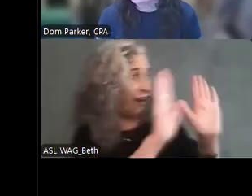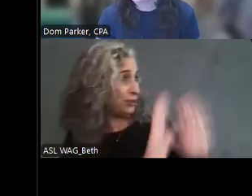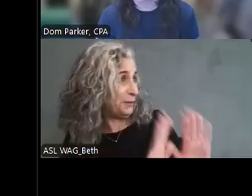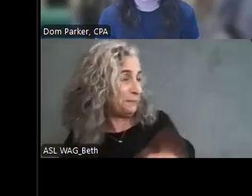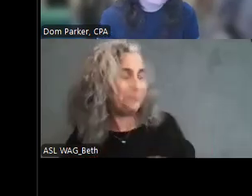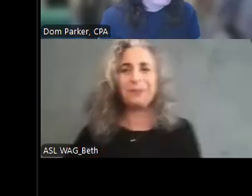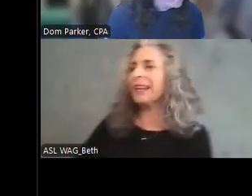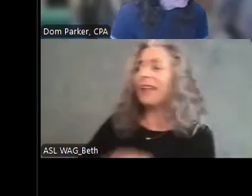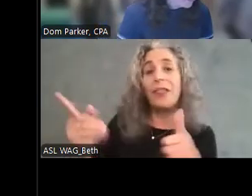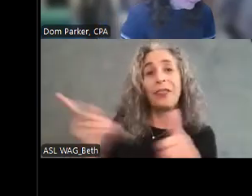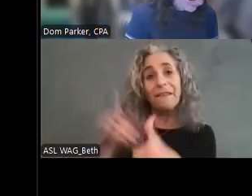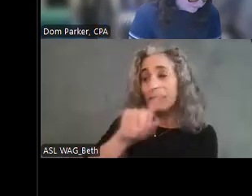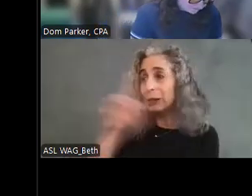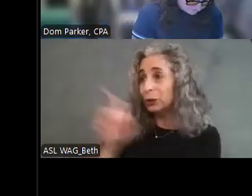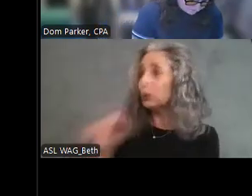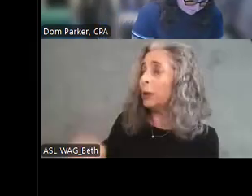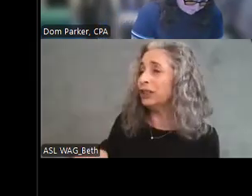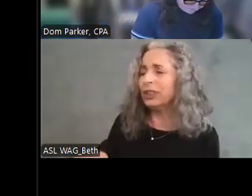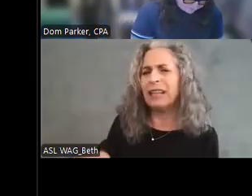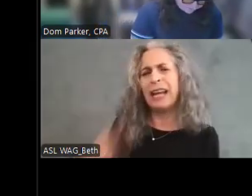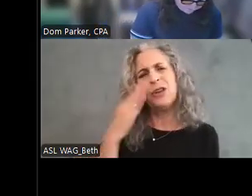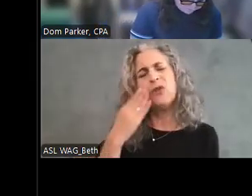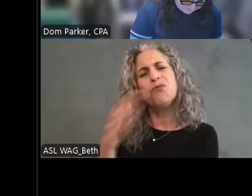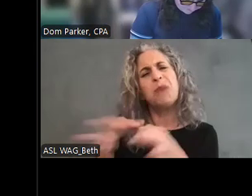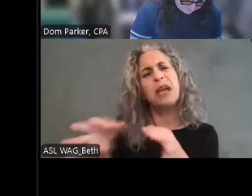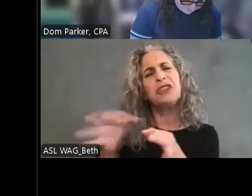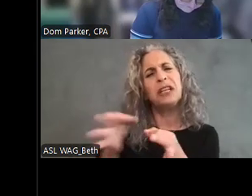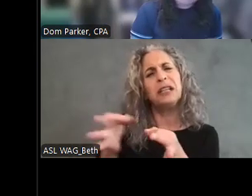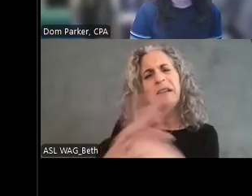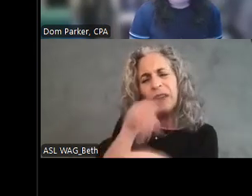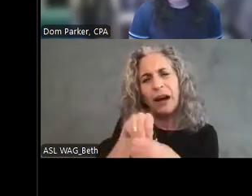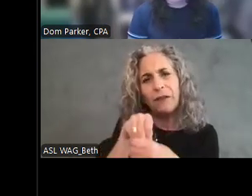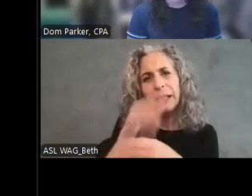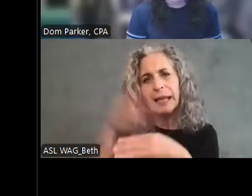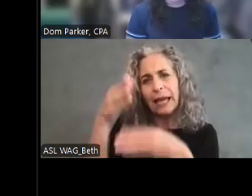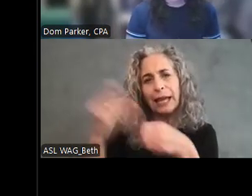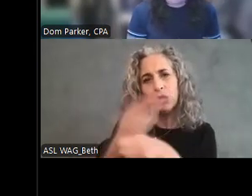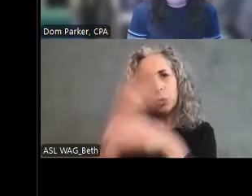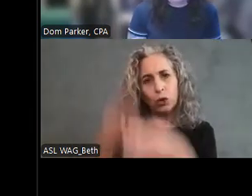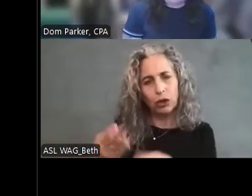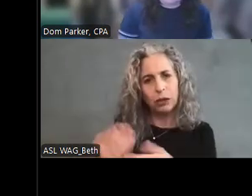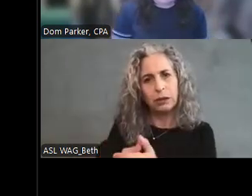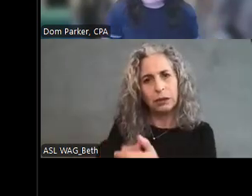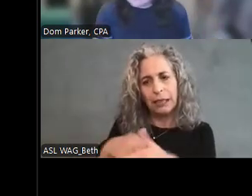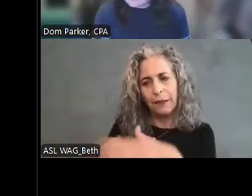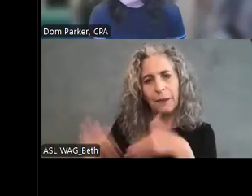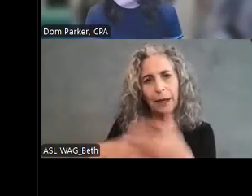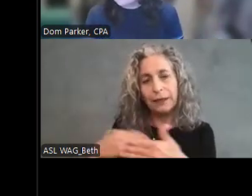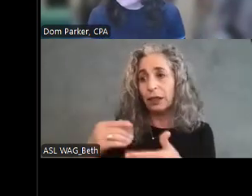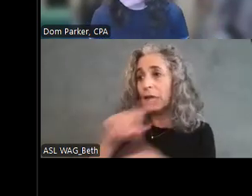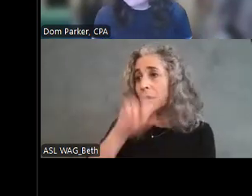the first question, I know you talked a little bit about involving end users in the process. So we did have a question